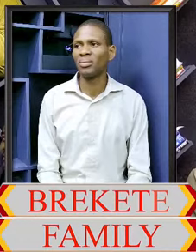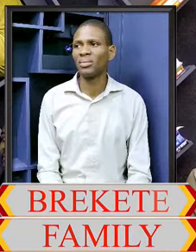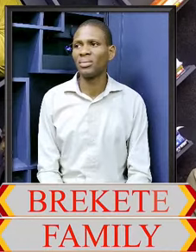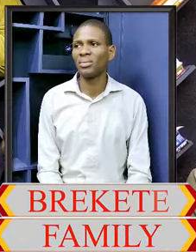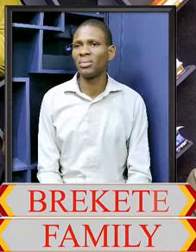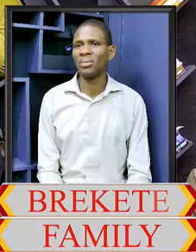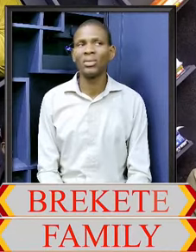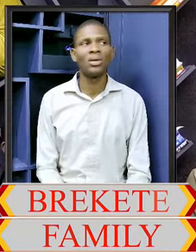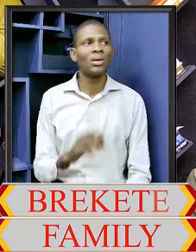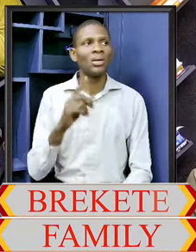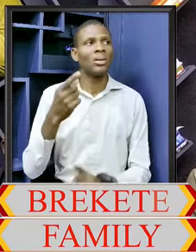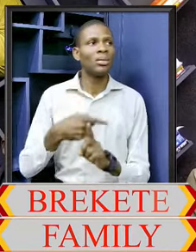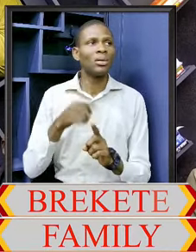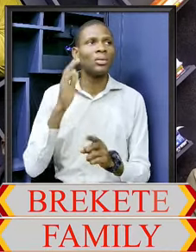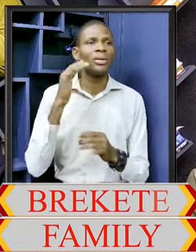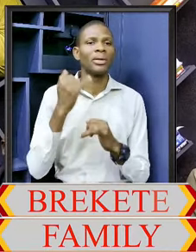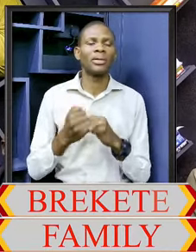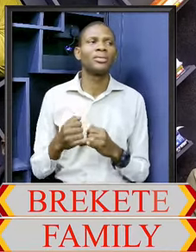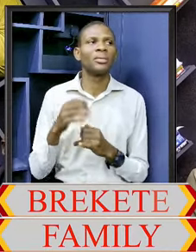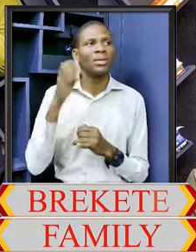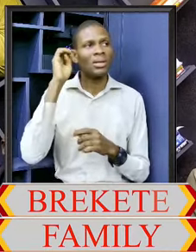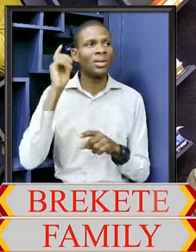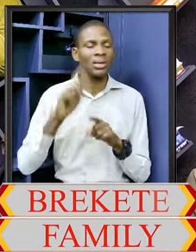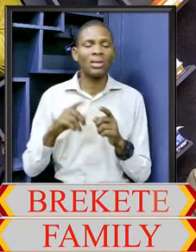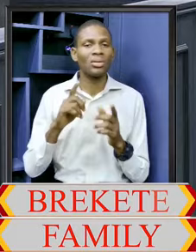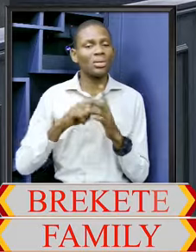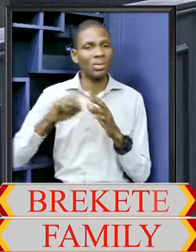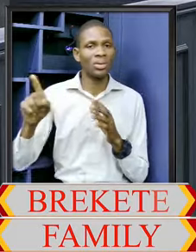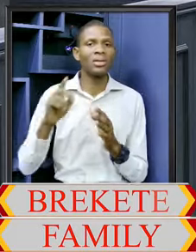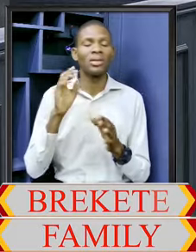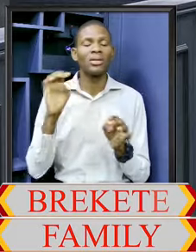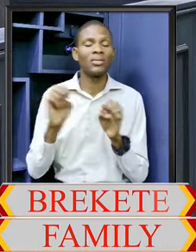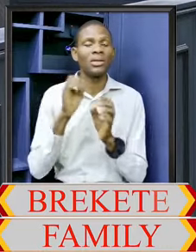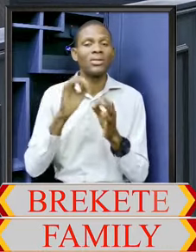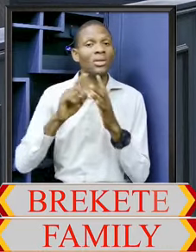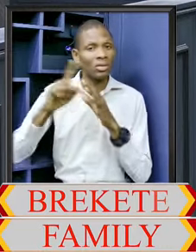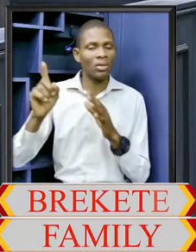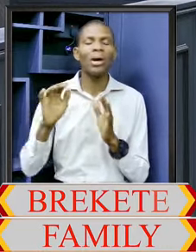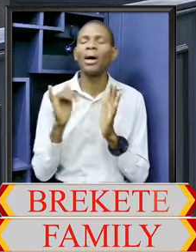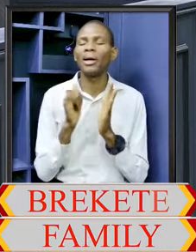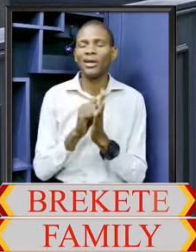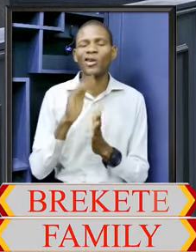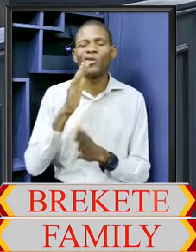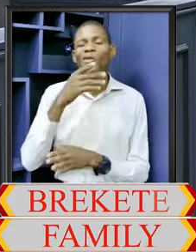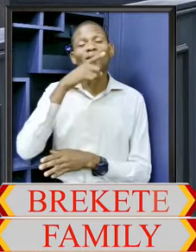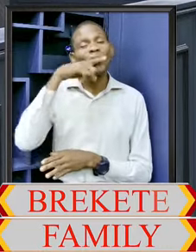1 month go end, you no go fit run away. Even if he run, that one go sweet safe.